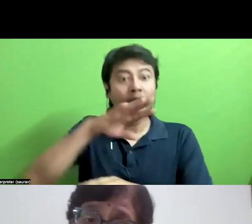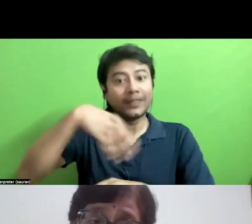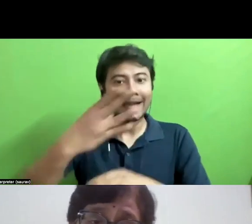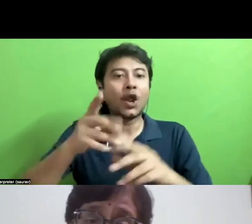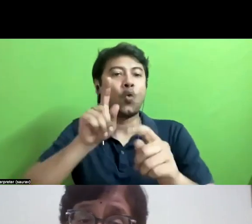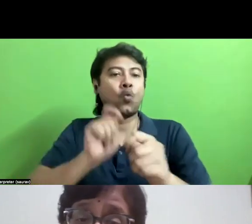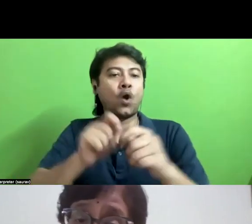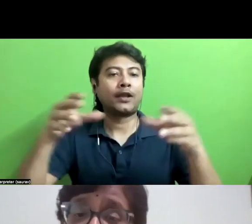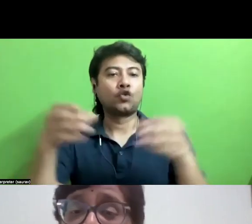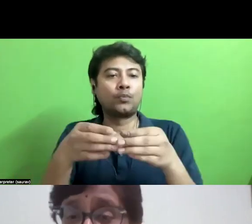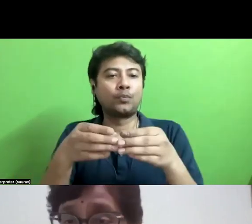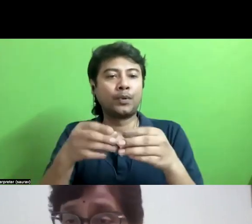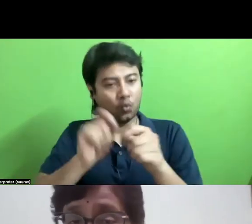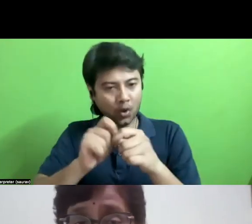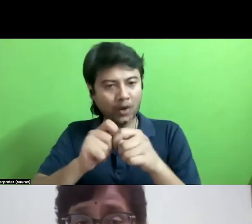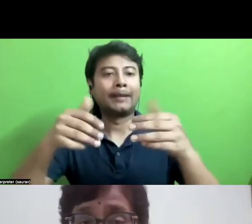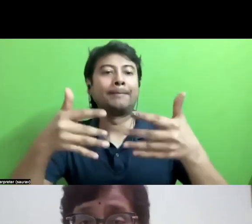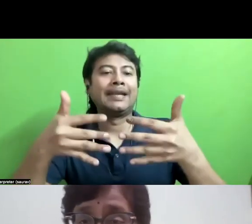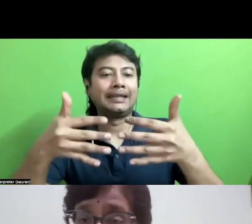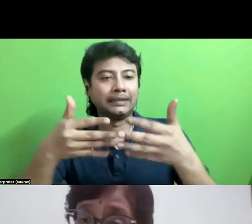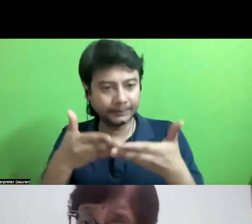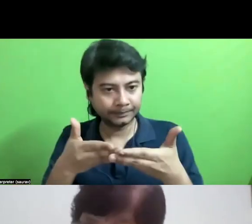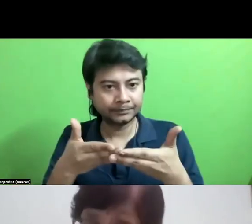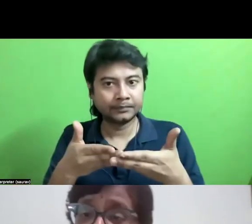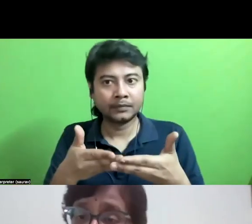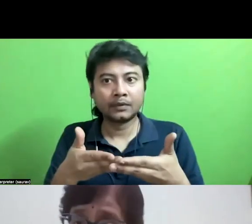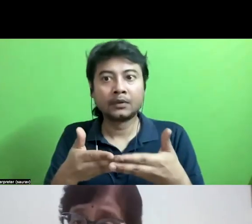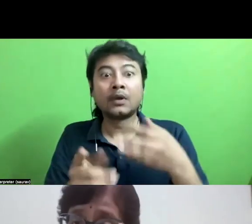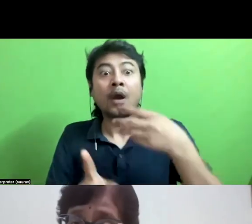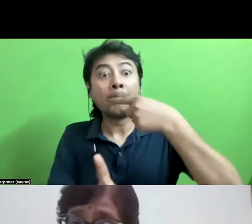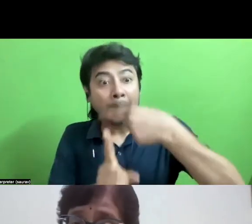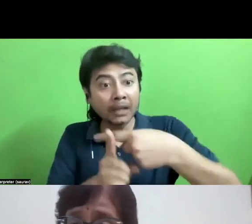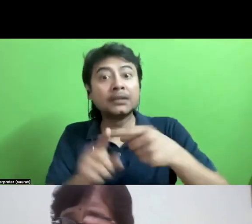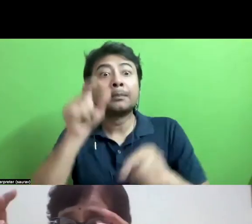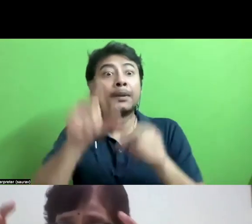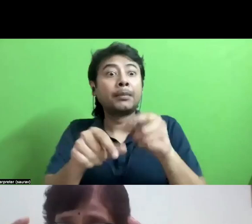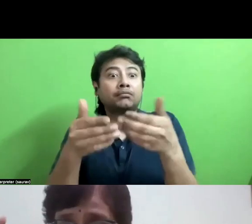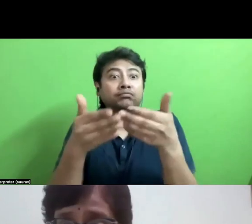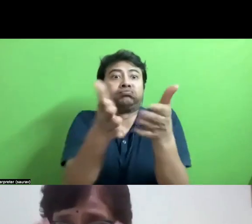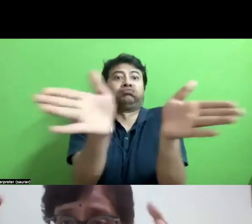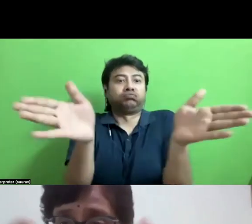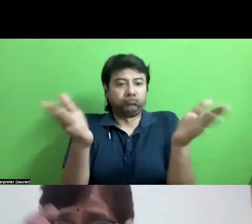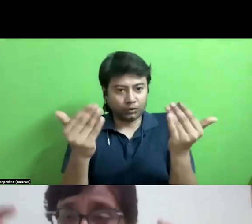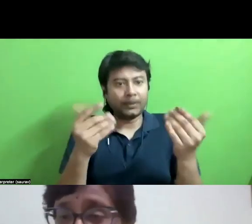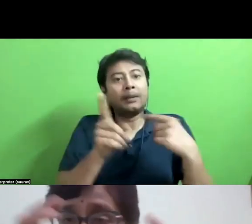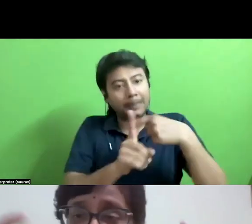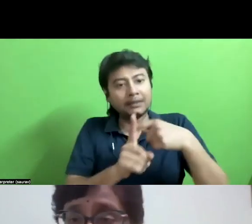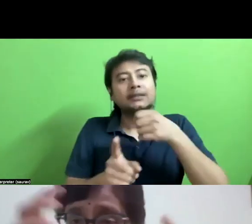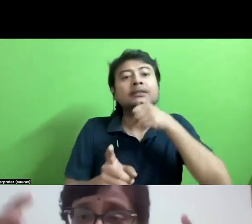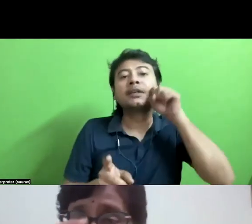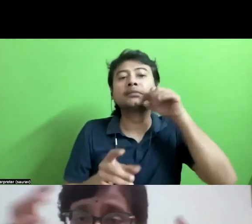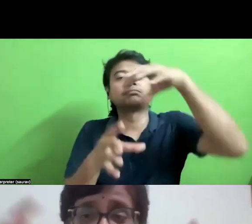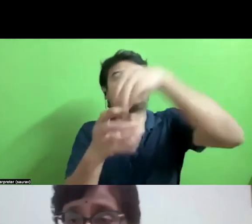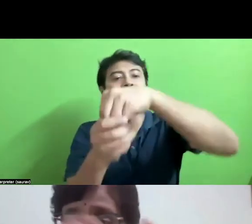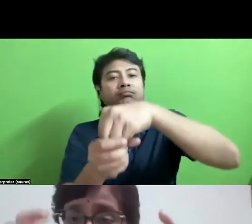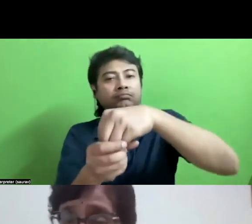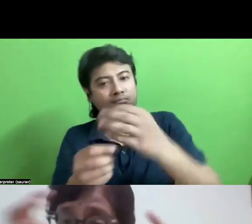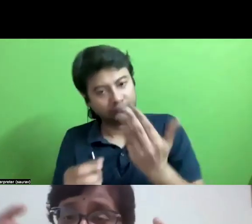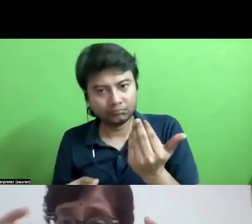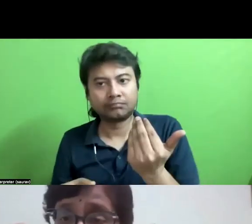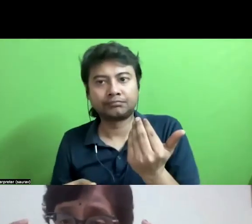have working meetings with a larger group. And I will also be present. So that means, let's say we decide to do, say, something